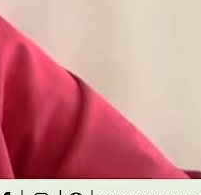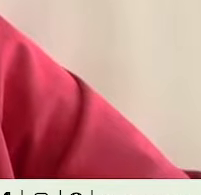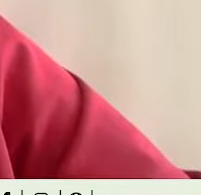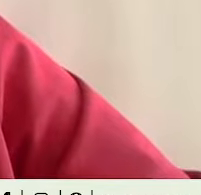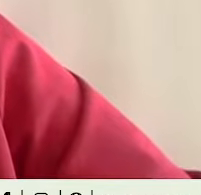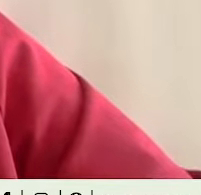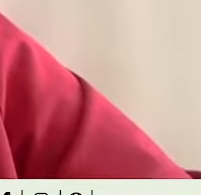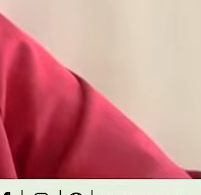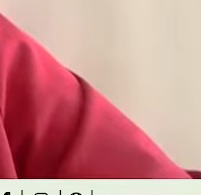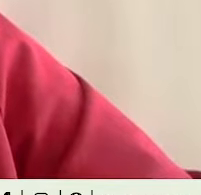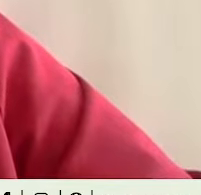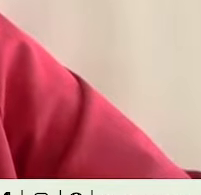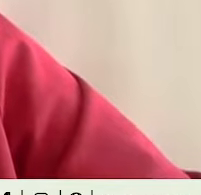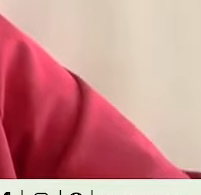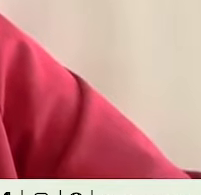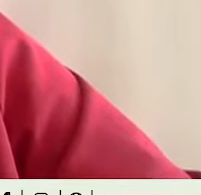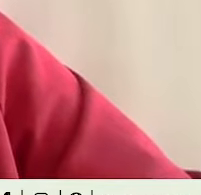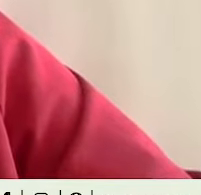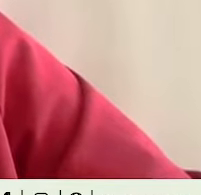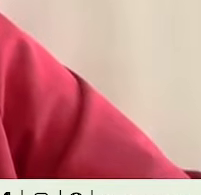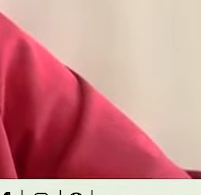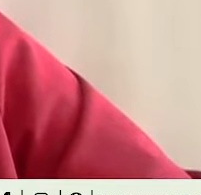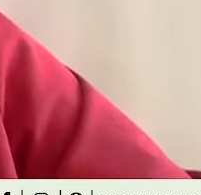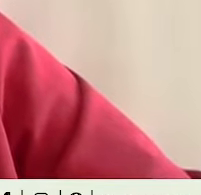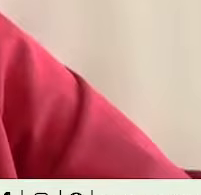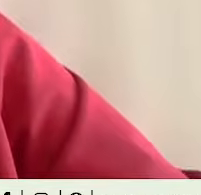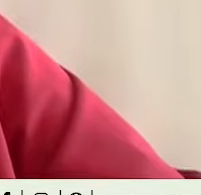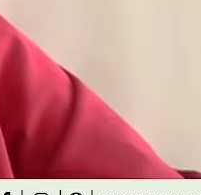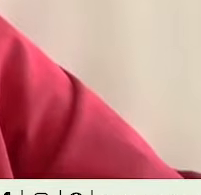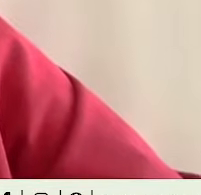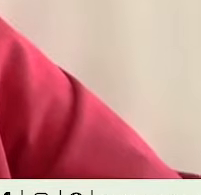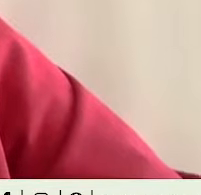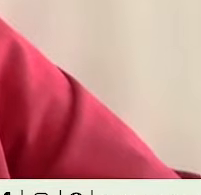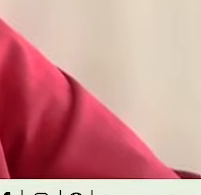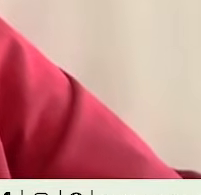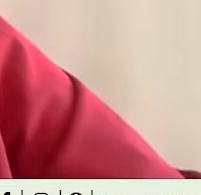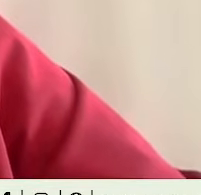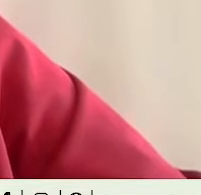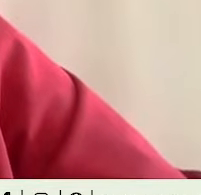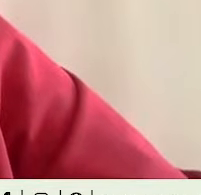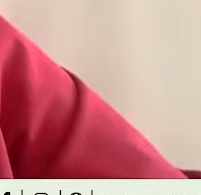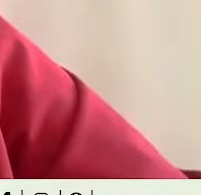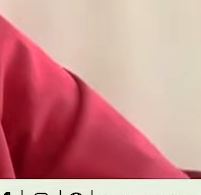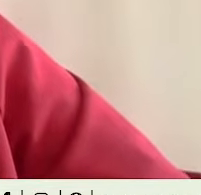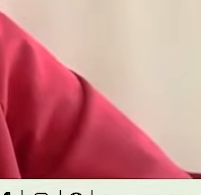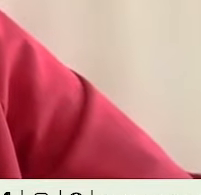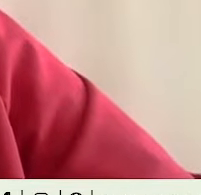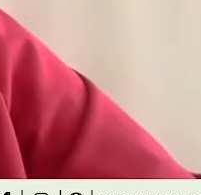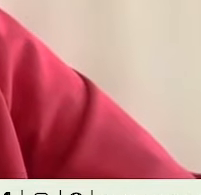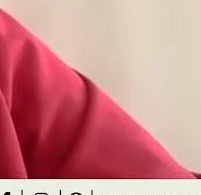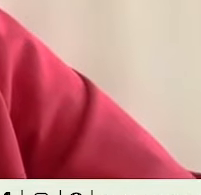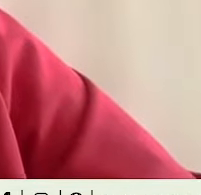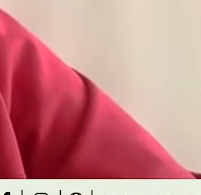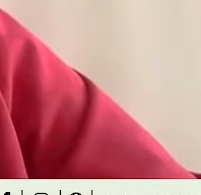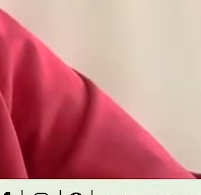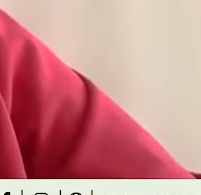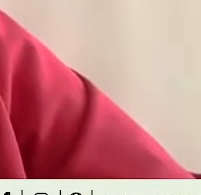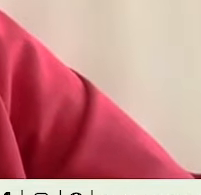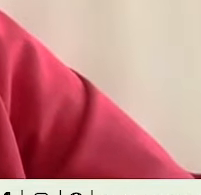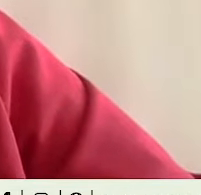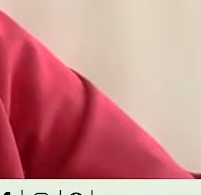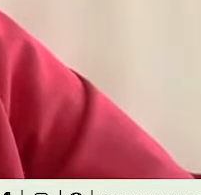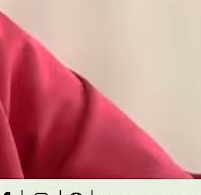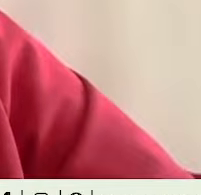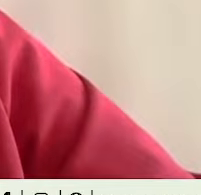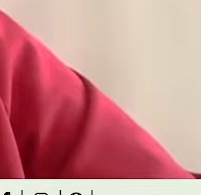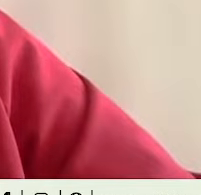education departments fail to implement the required reading interventions that you just spoke of? And another thing is